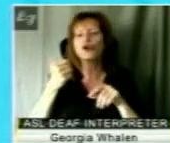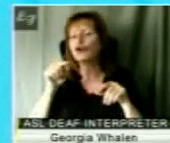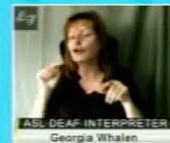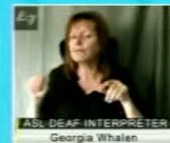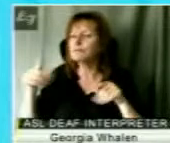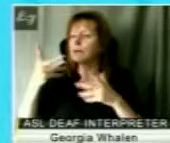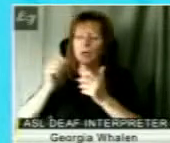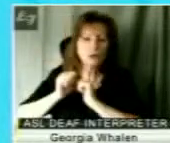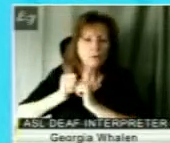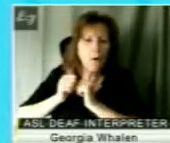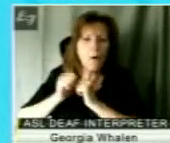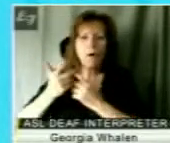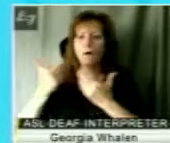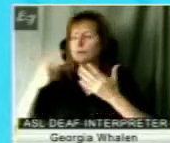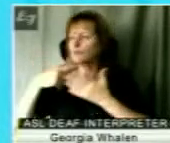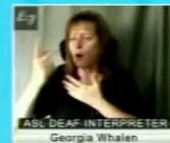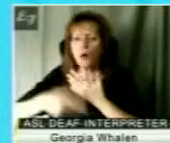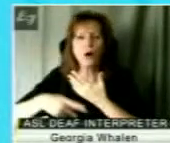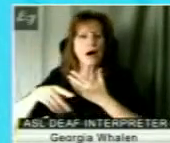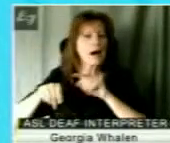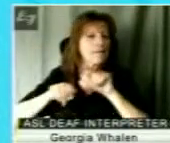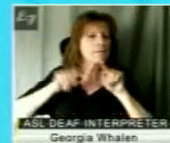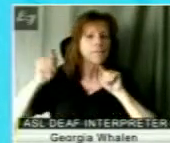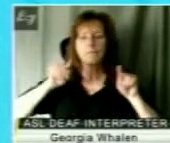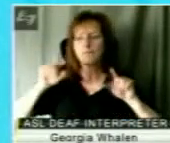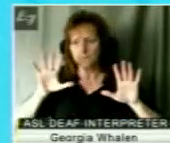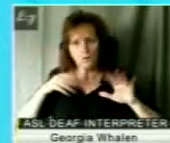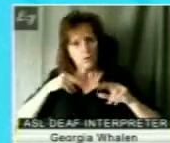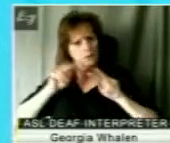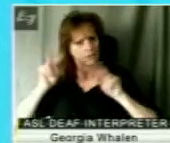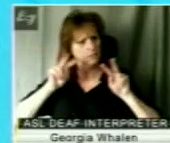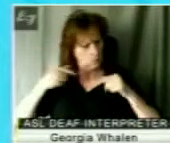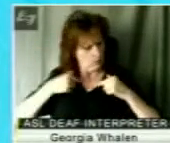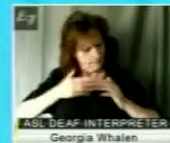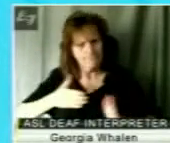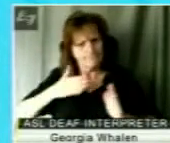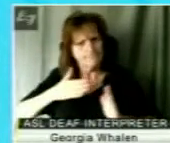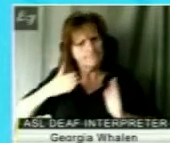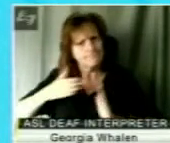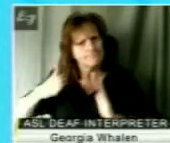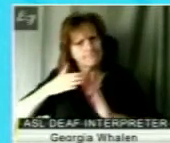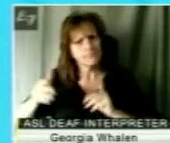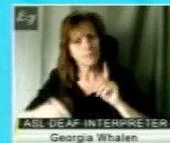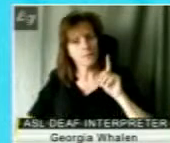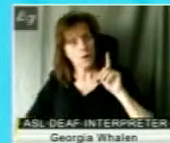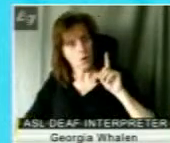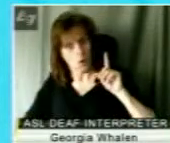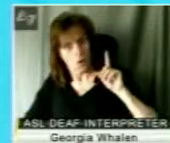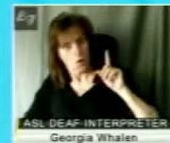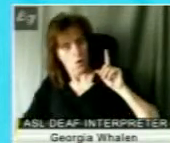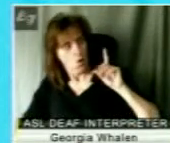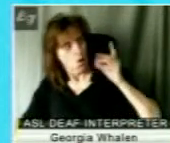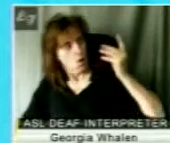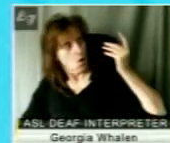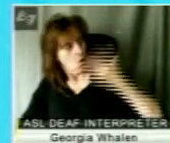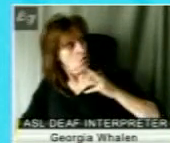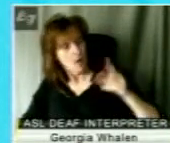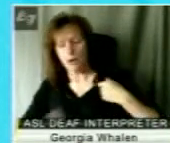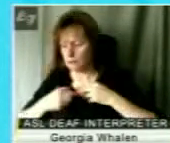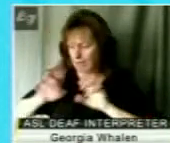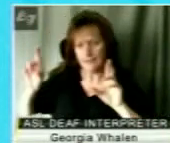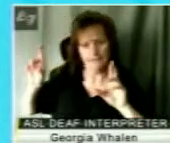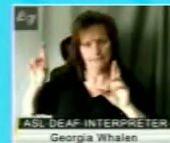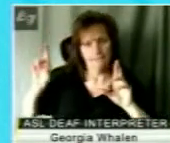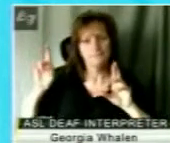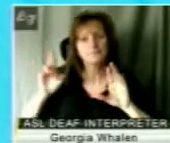we get closer and closer towards the summer. We're doing some of the work behind the scenes so that we can be ready for those activities should that